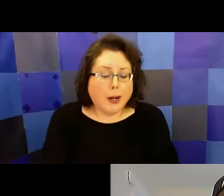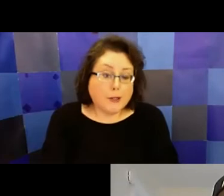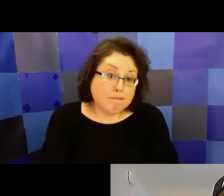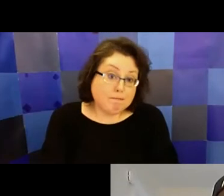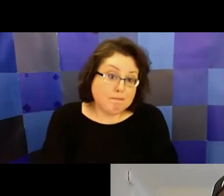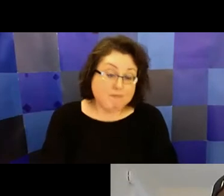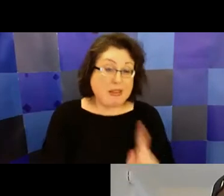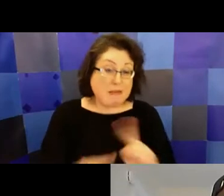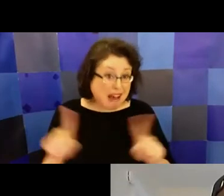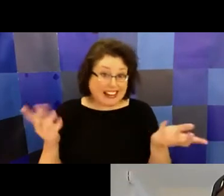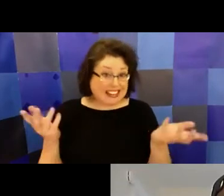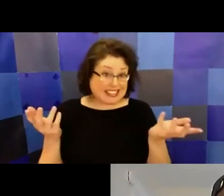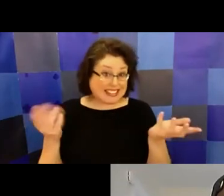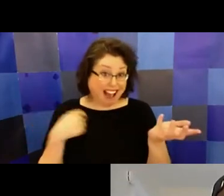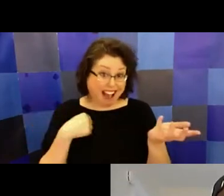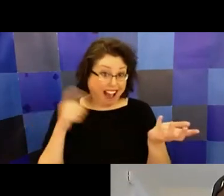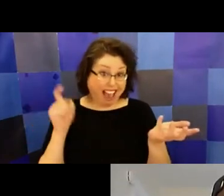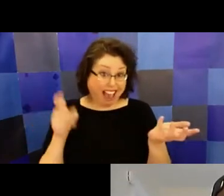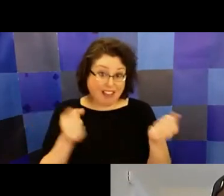But I have to admit that